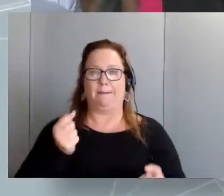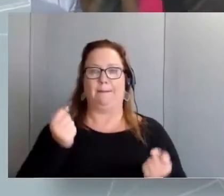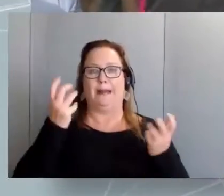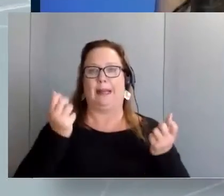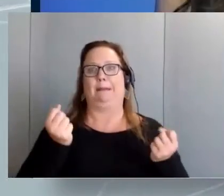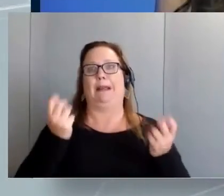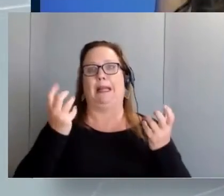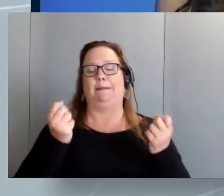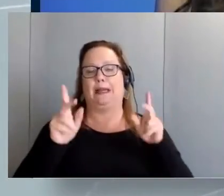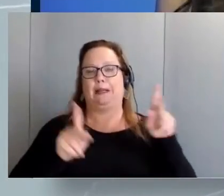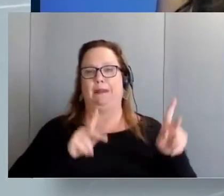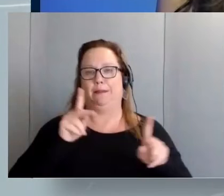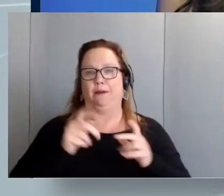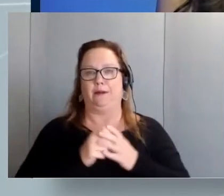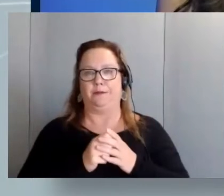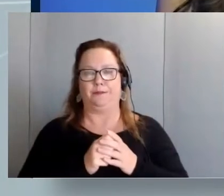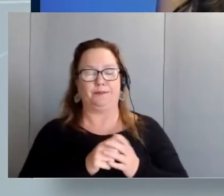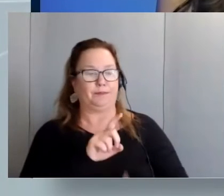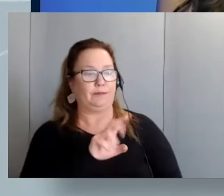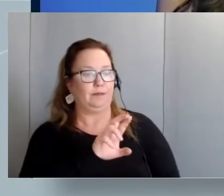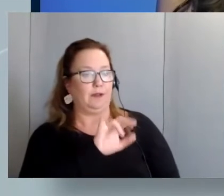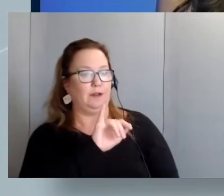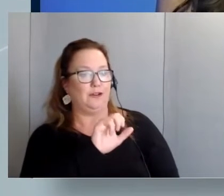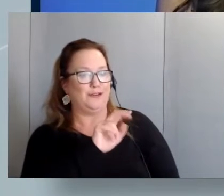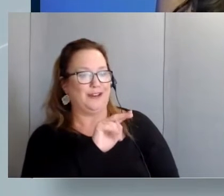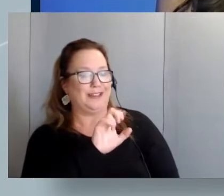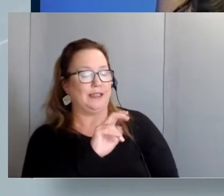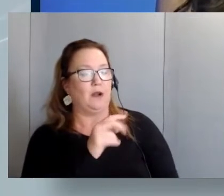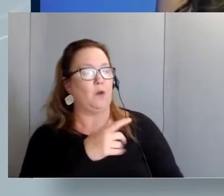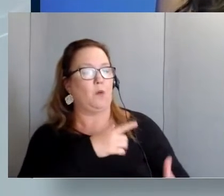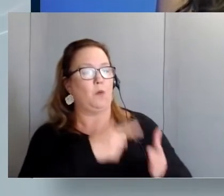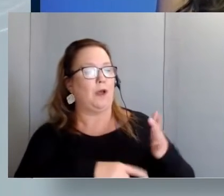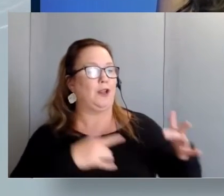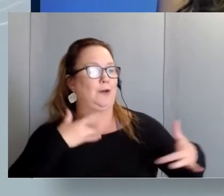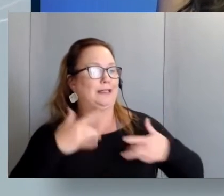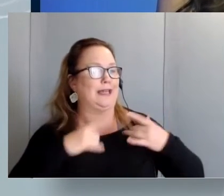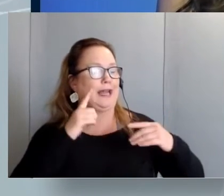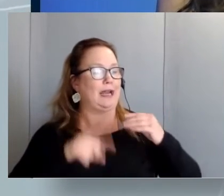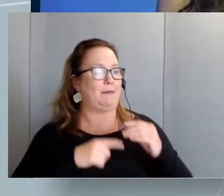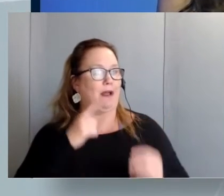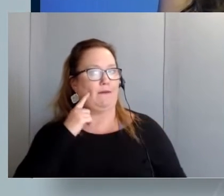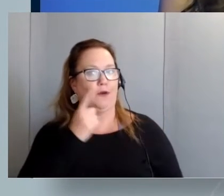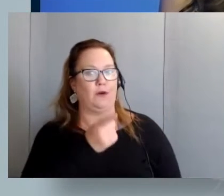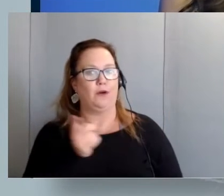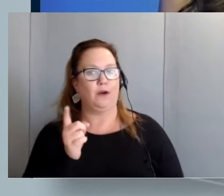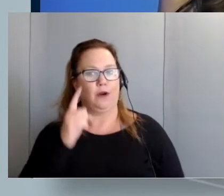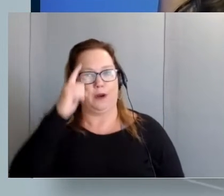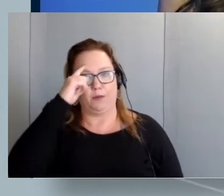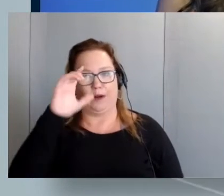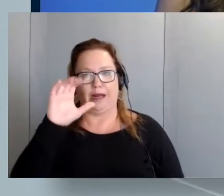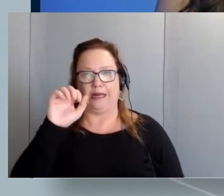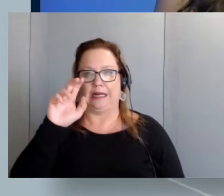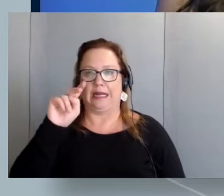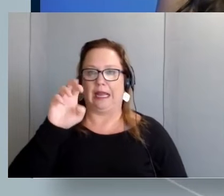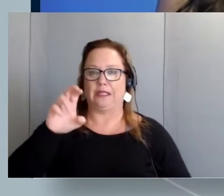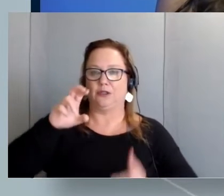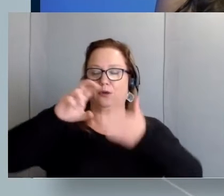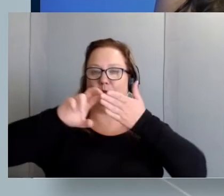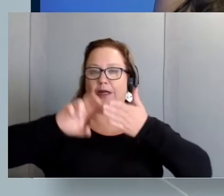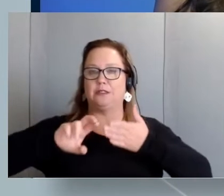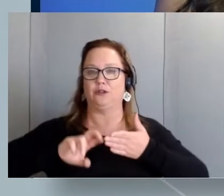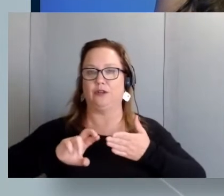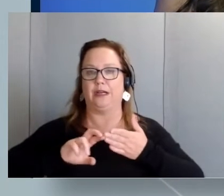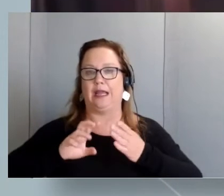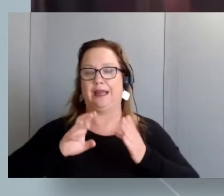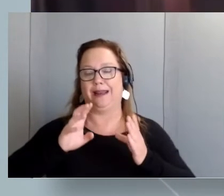people. Dr. Jensen, what are you most excited about when it comes to brain cancer research and even